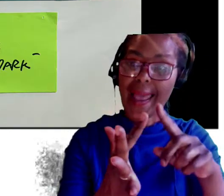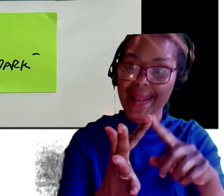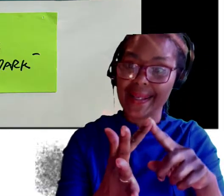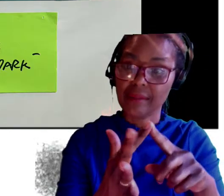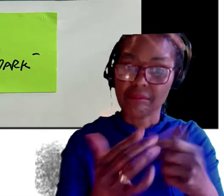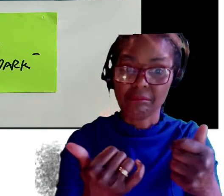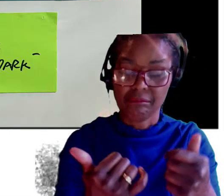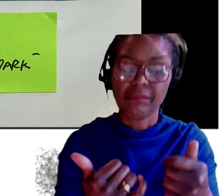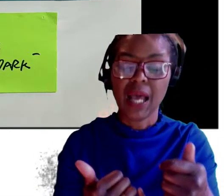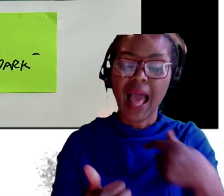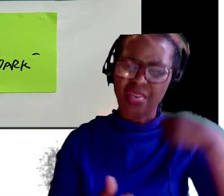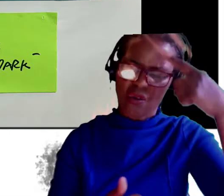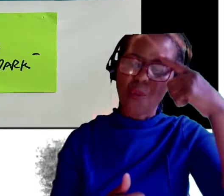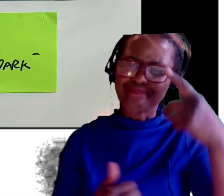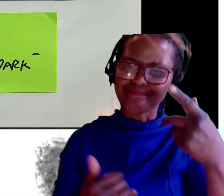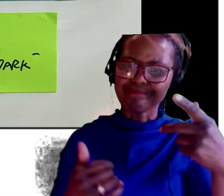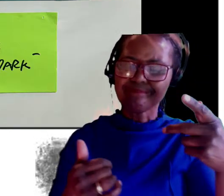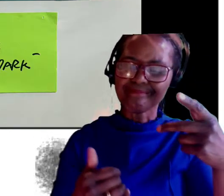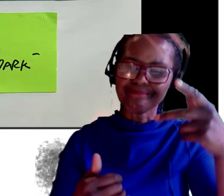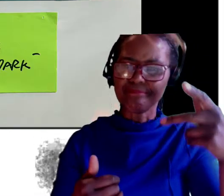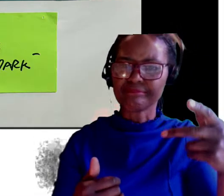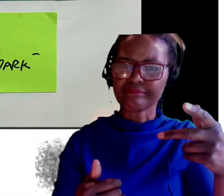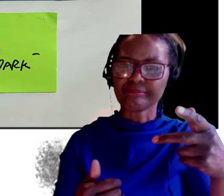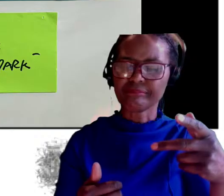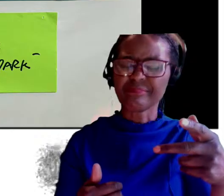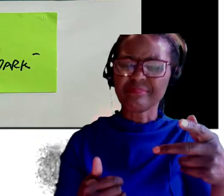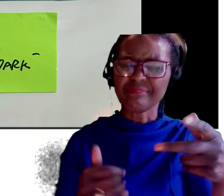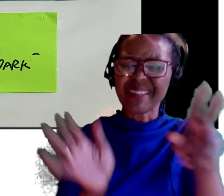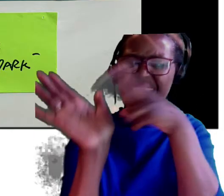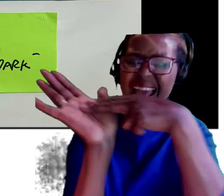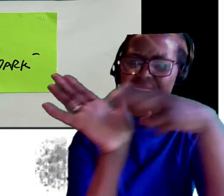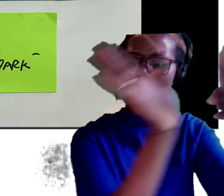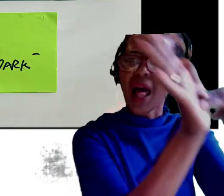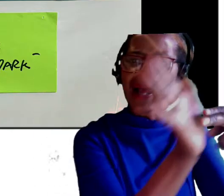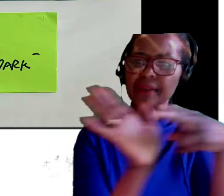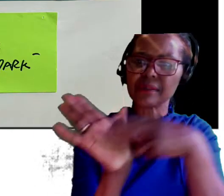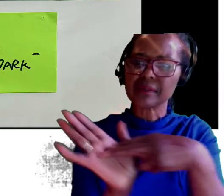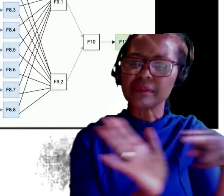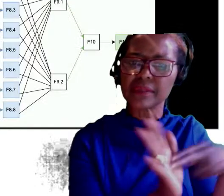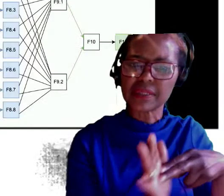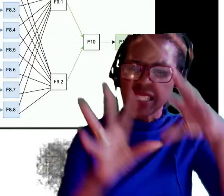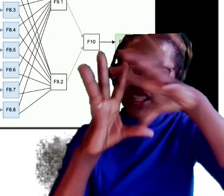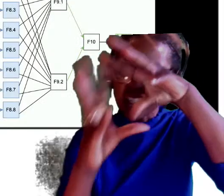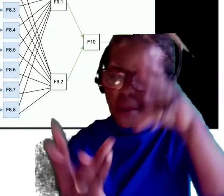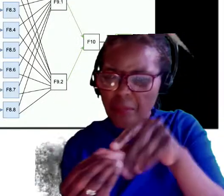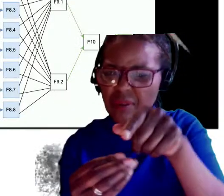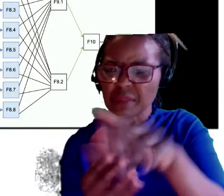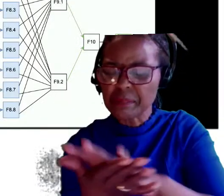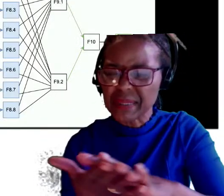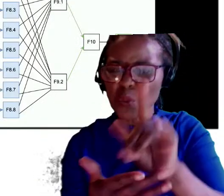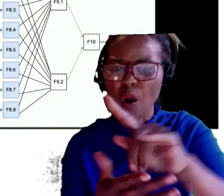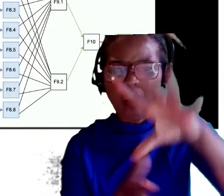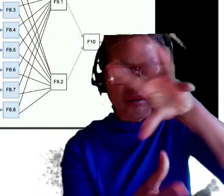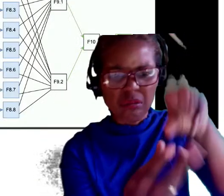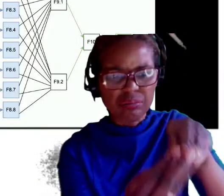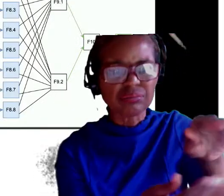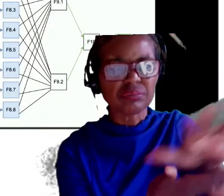headlines, summaries for what all those different branching modules might be, the varying takes they would offer an audience.